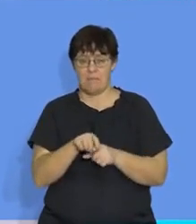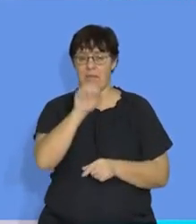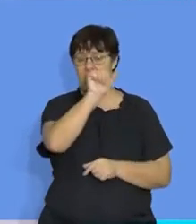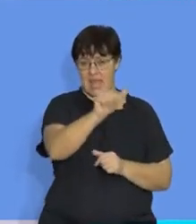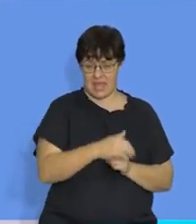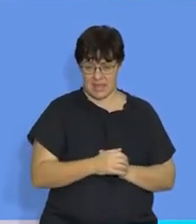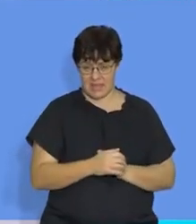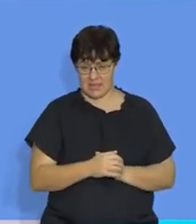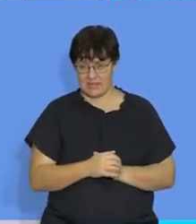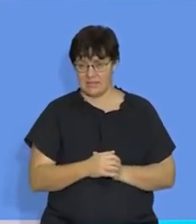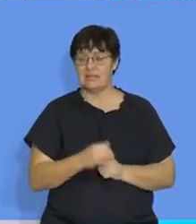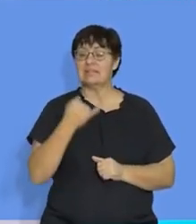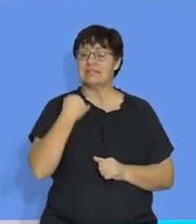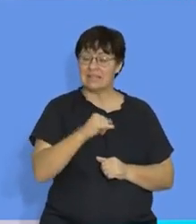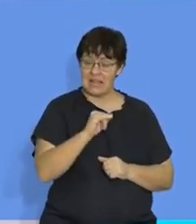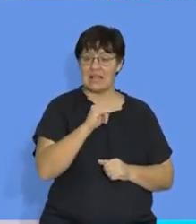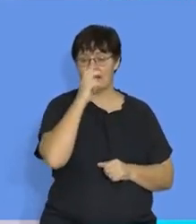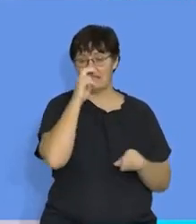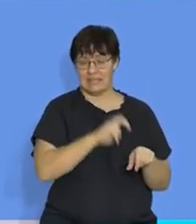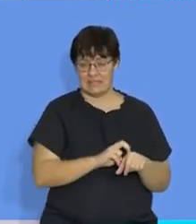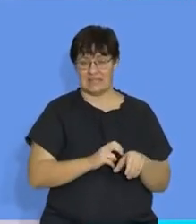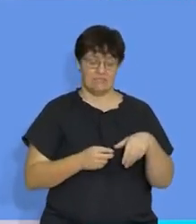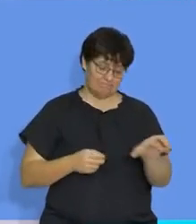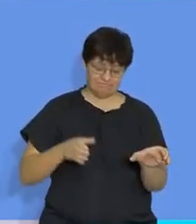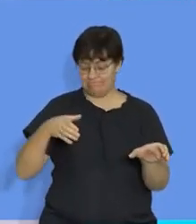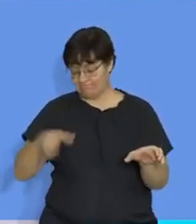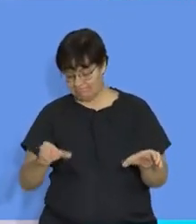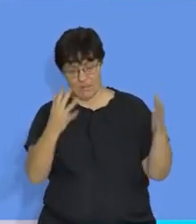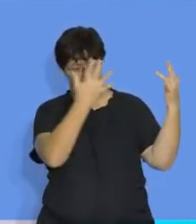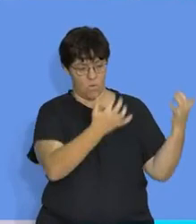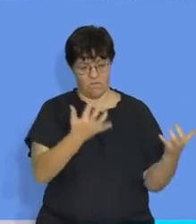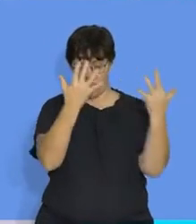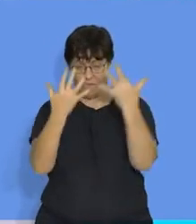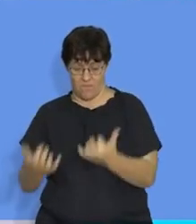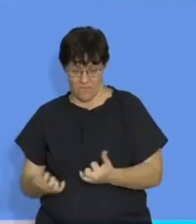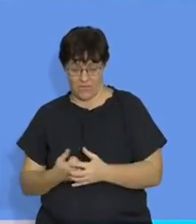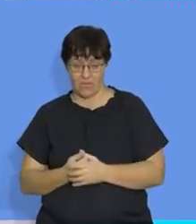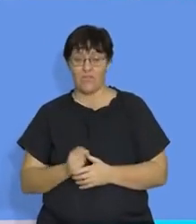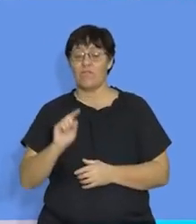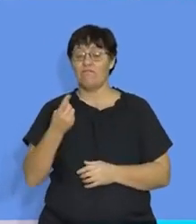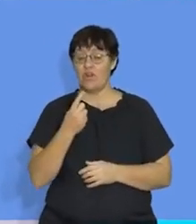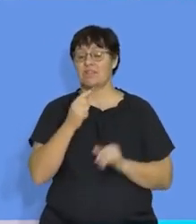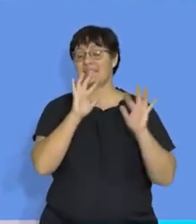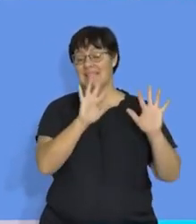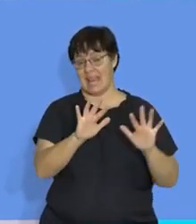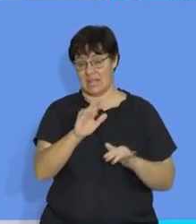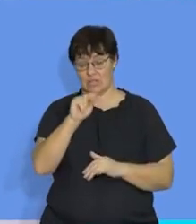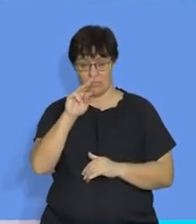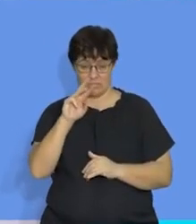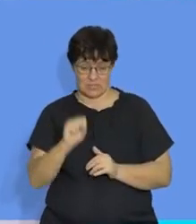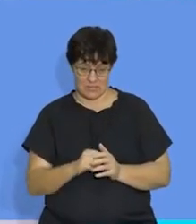A, I'm still going to have to do two separate calculations for the sum of the first 10